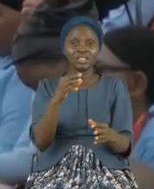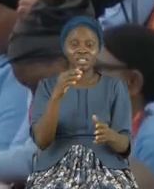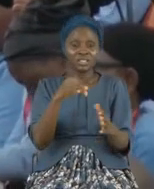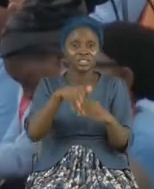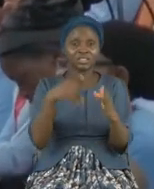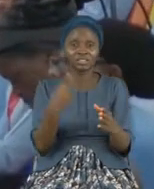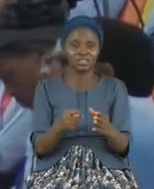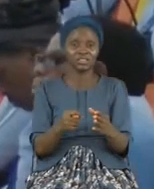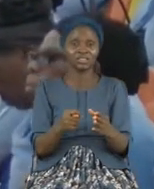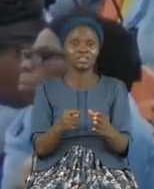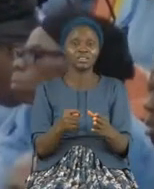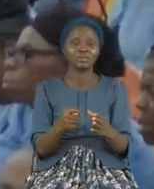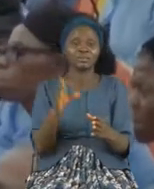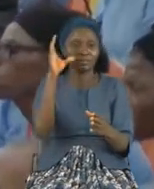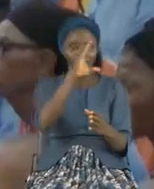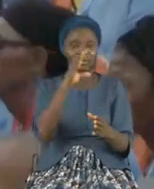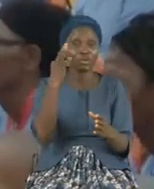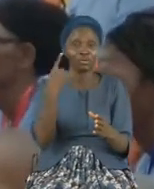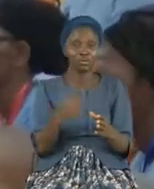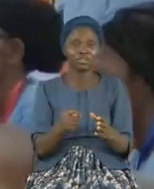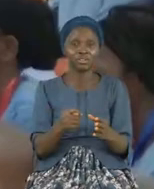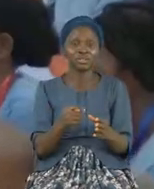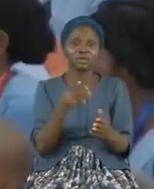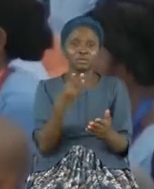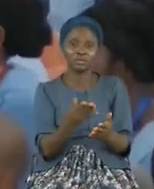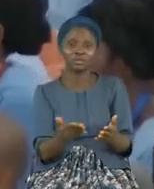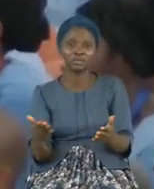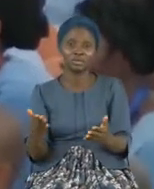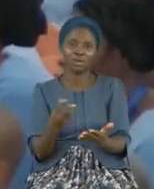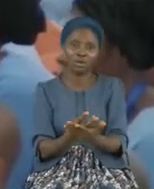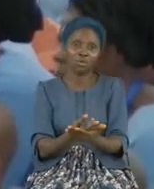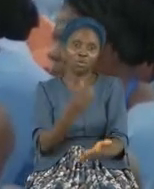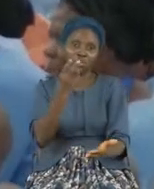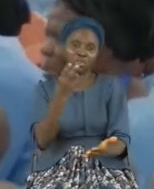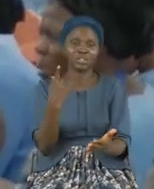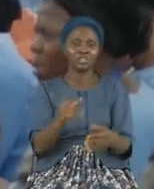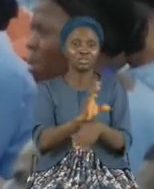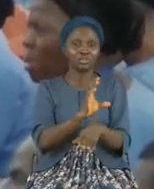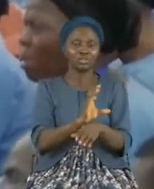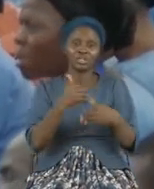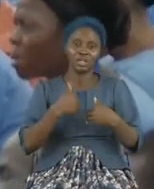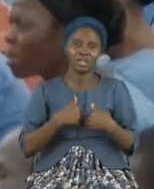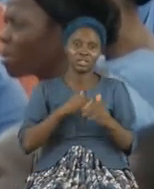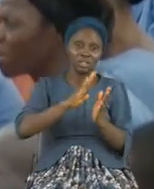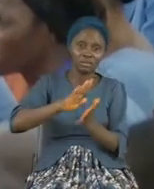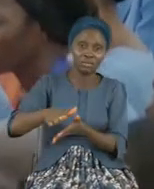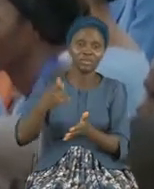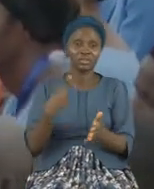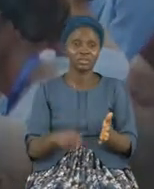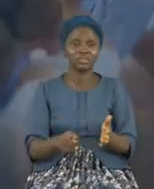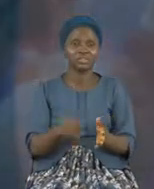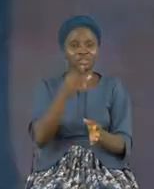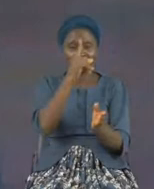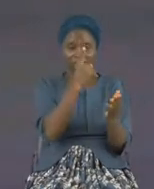of material wealth, the church has abandoned their faith in the name